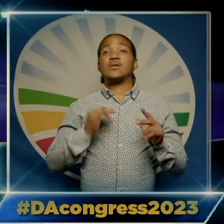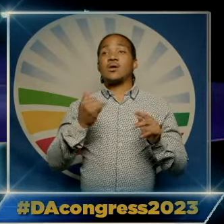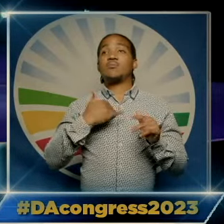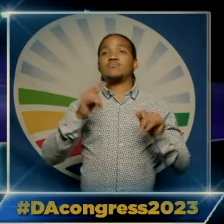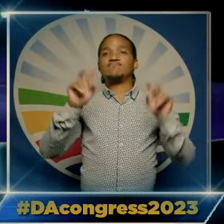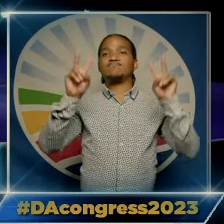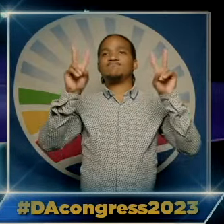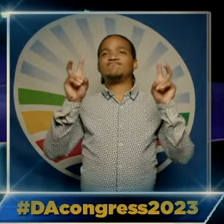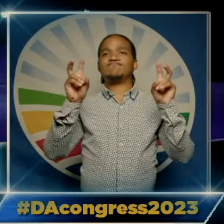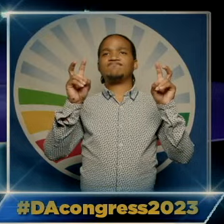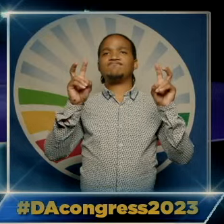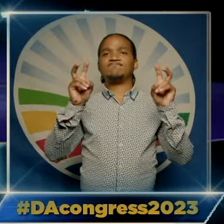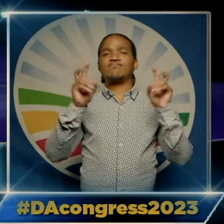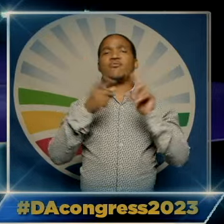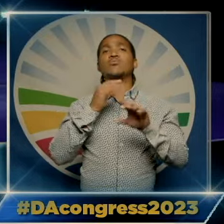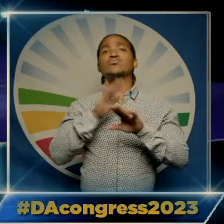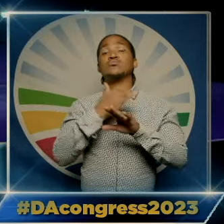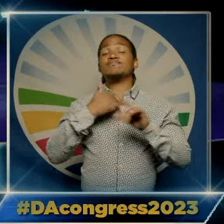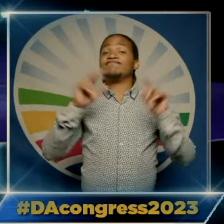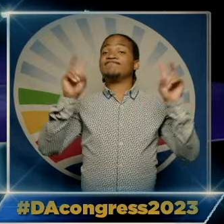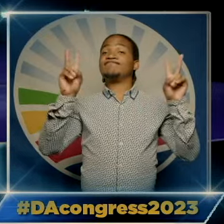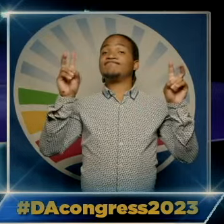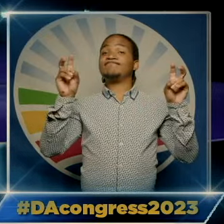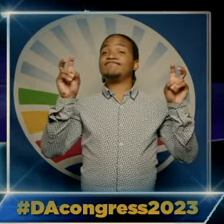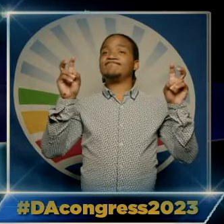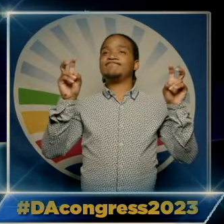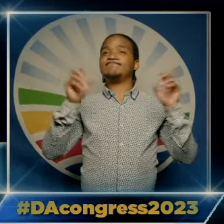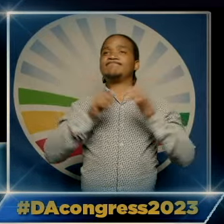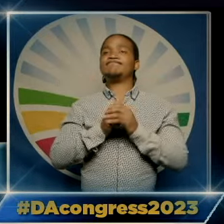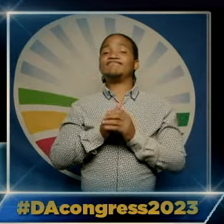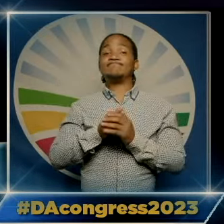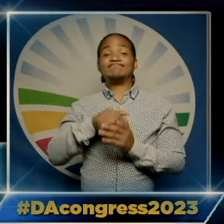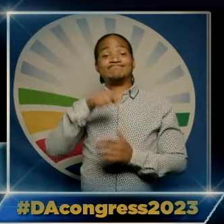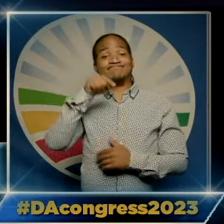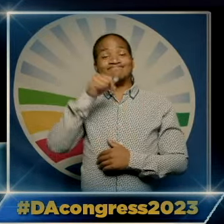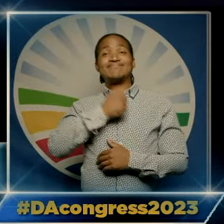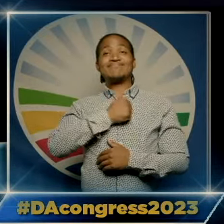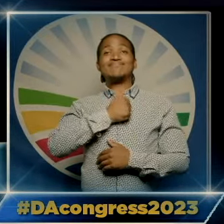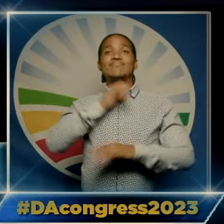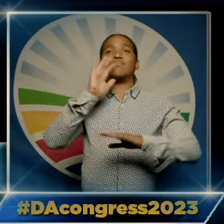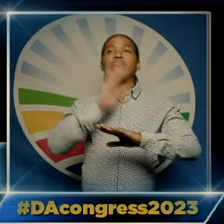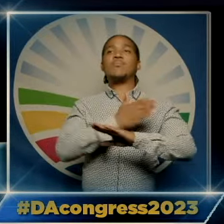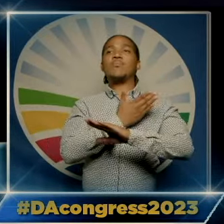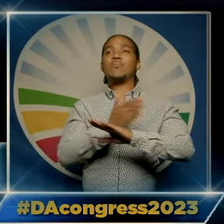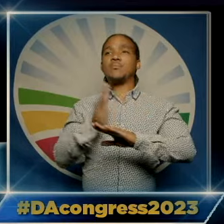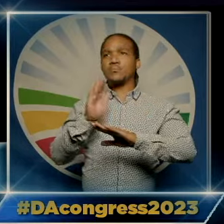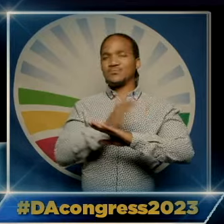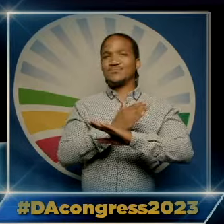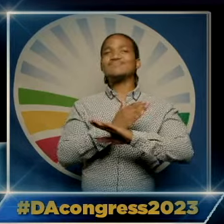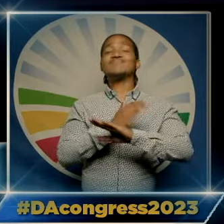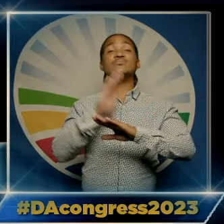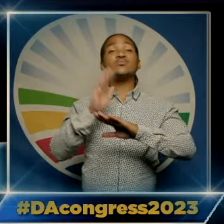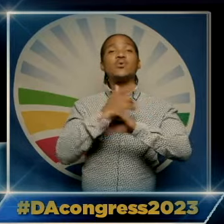from the Song of Praise, and I quote, "This is my song, O God of all the